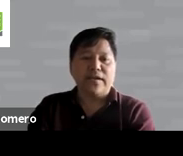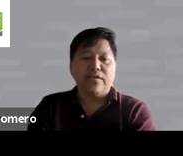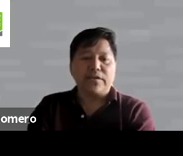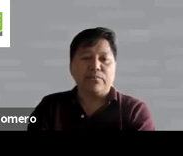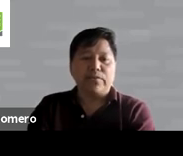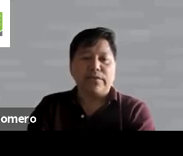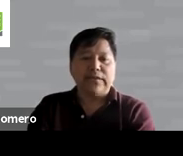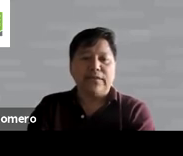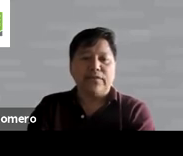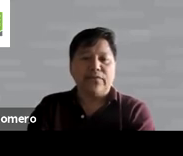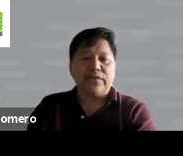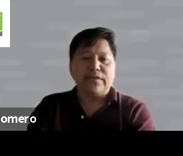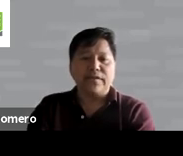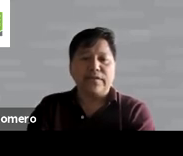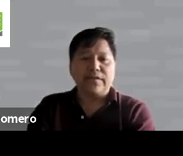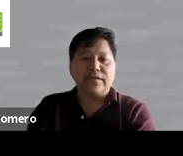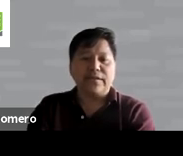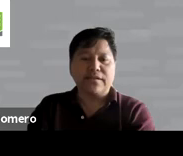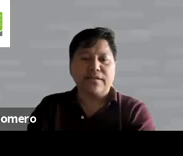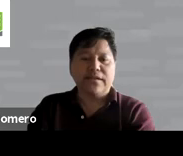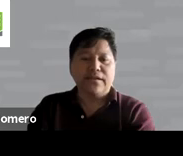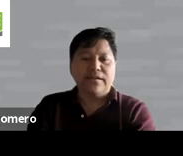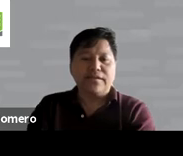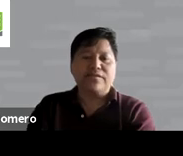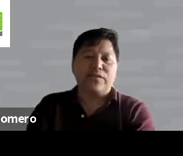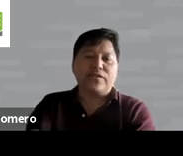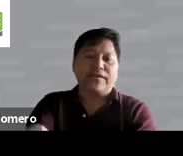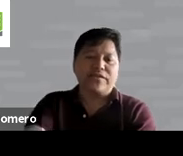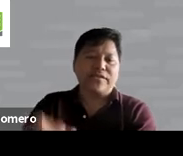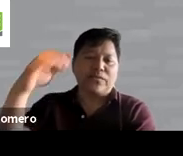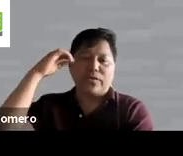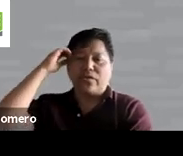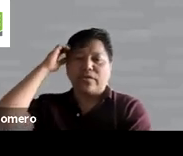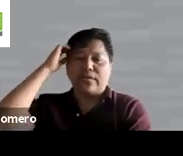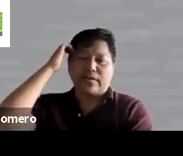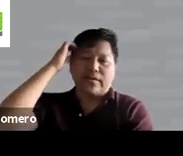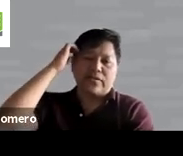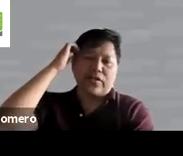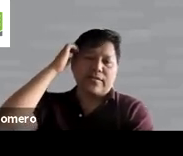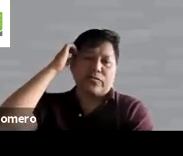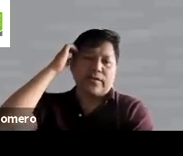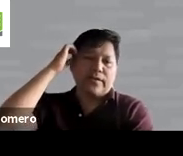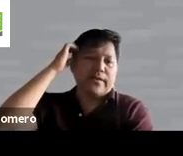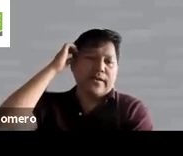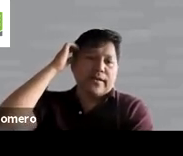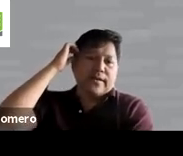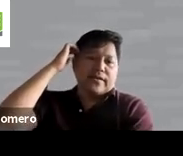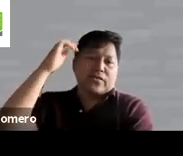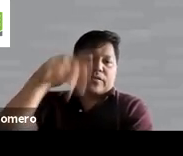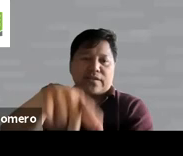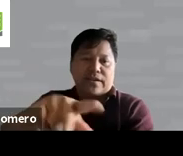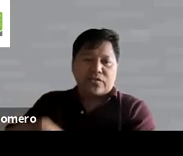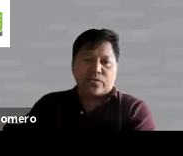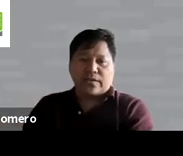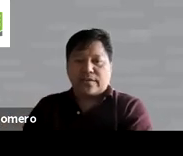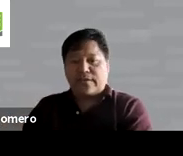link, which I believe is linked to this. This is what you'll actually see when you go to the chance to win. So I